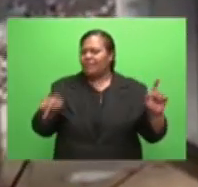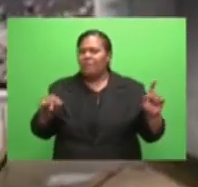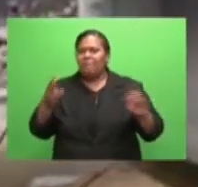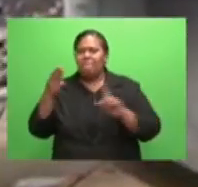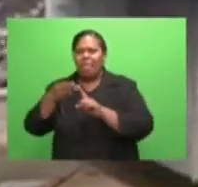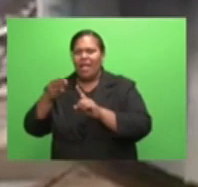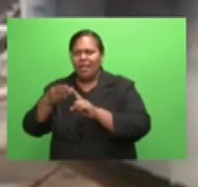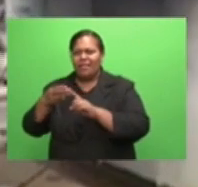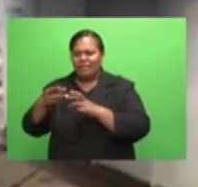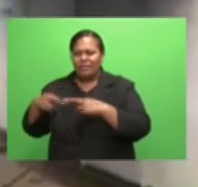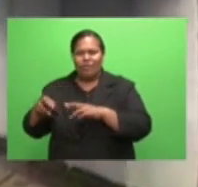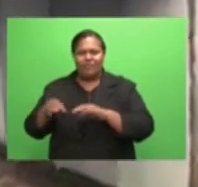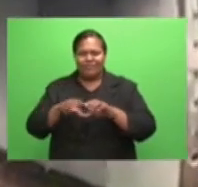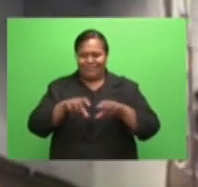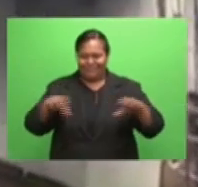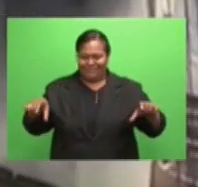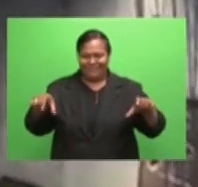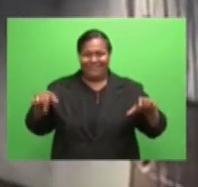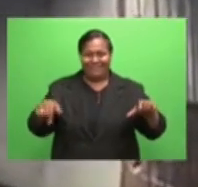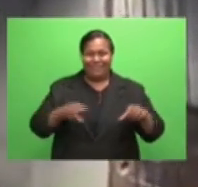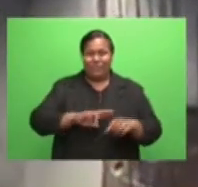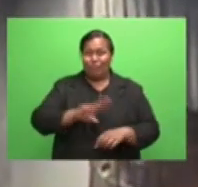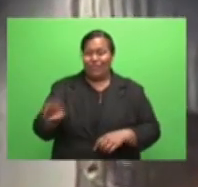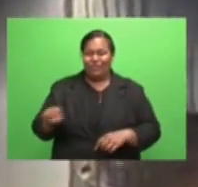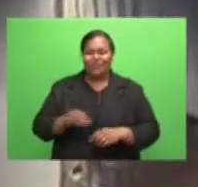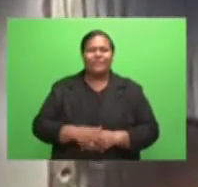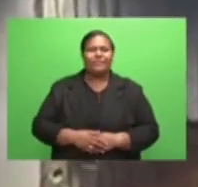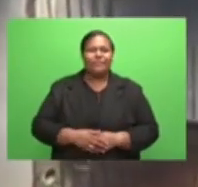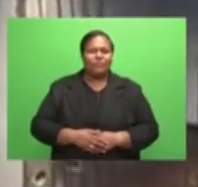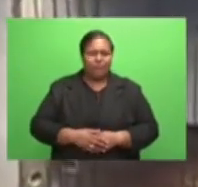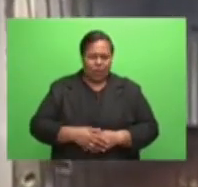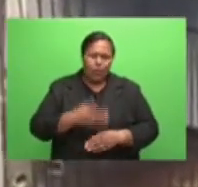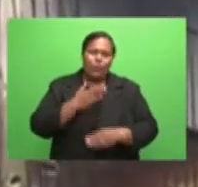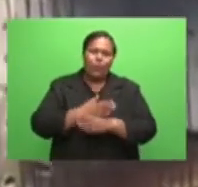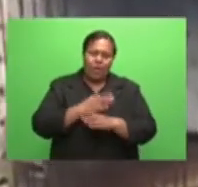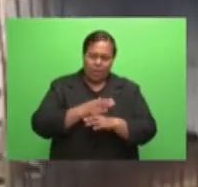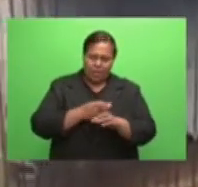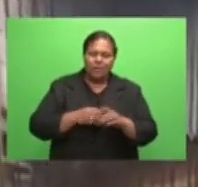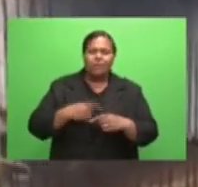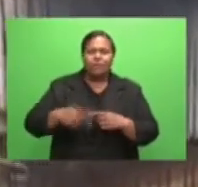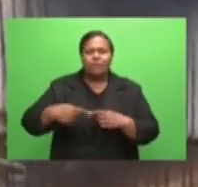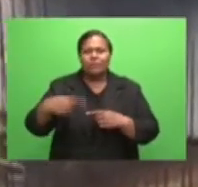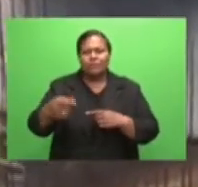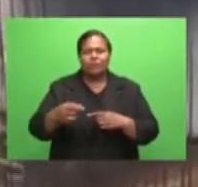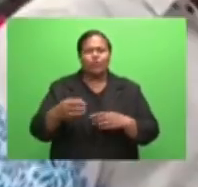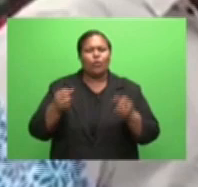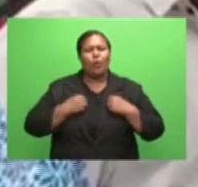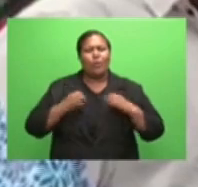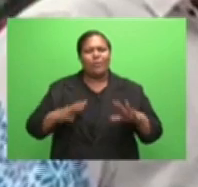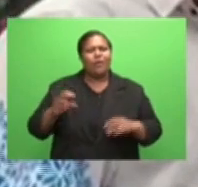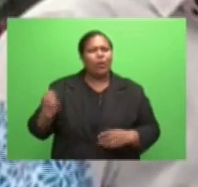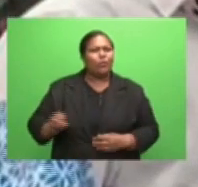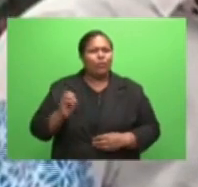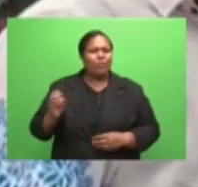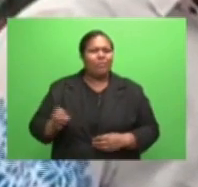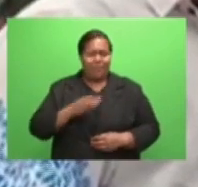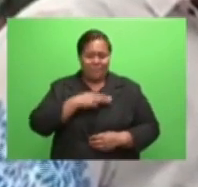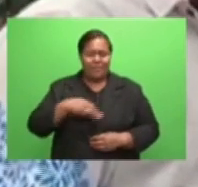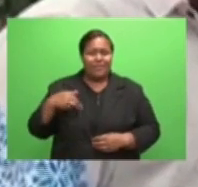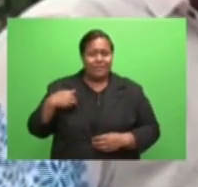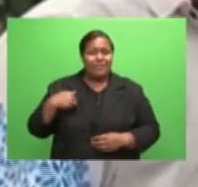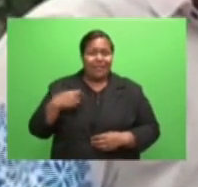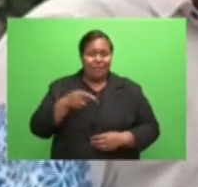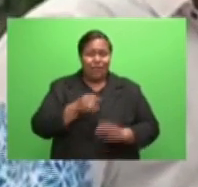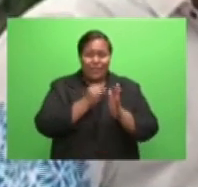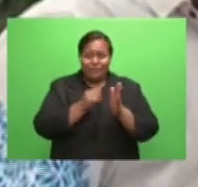Moore adds work is in progress and expected to be completed by October. Minister for Infrastructure Choneo Simate visited